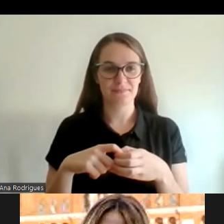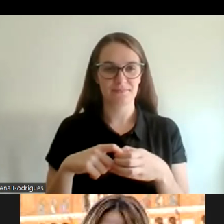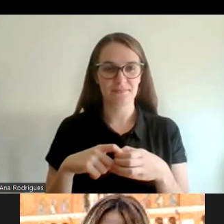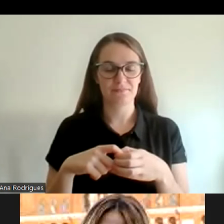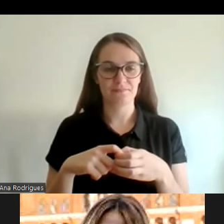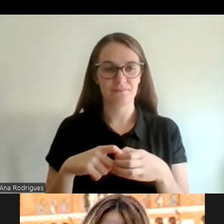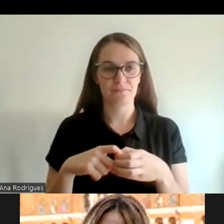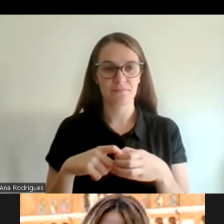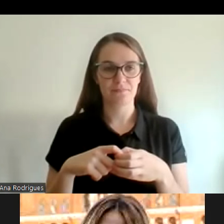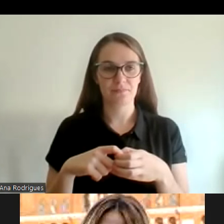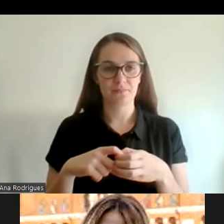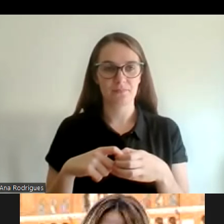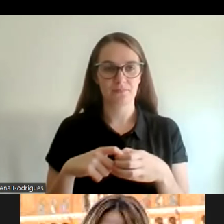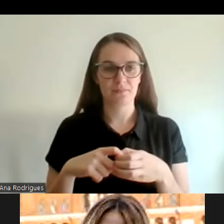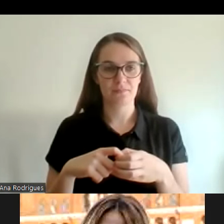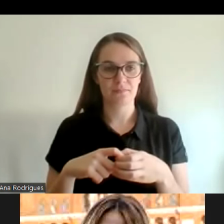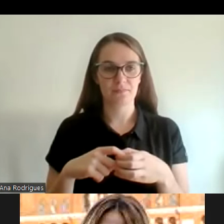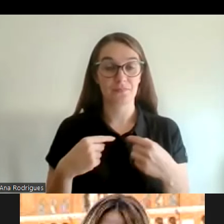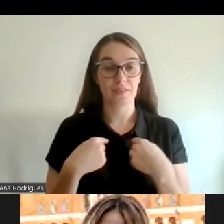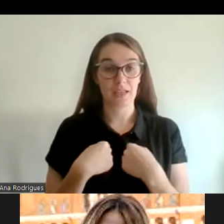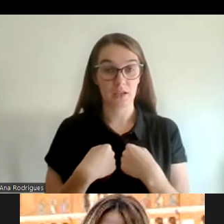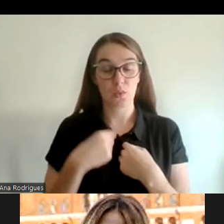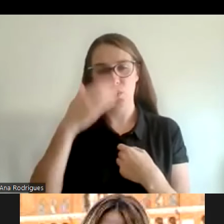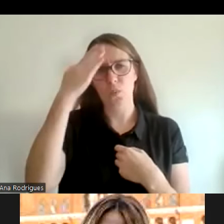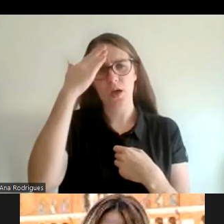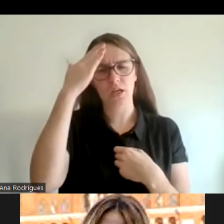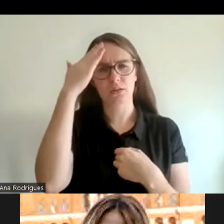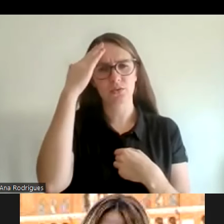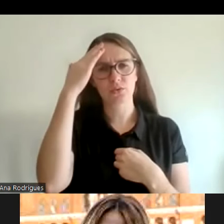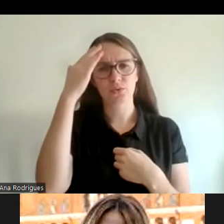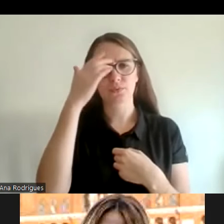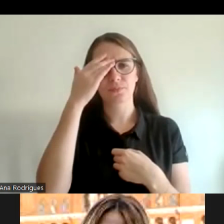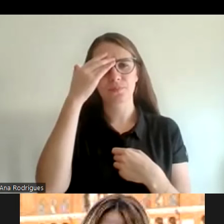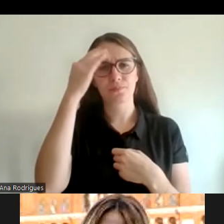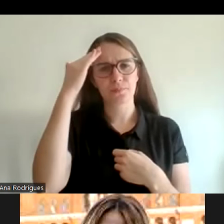One of them, and I think that